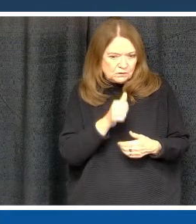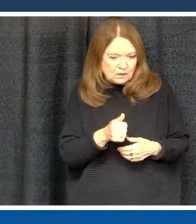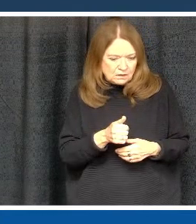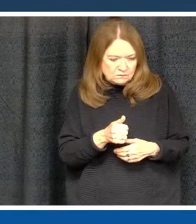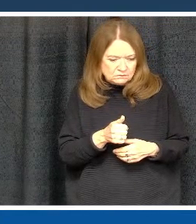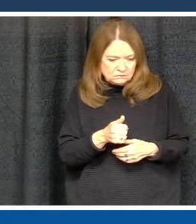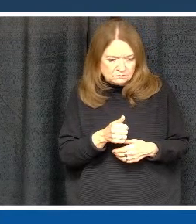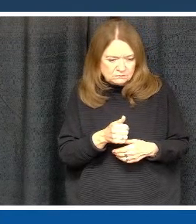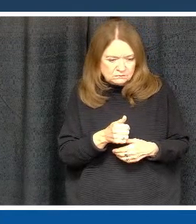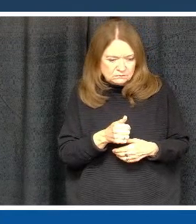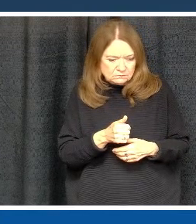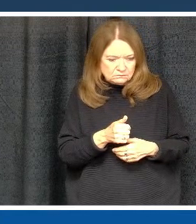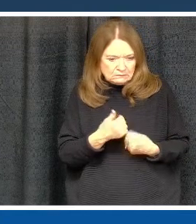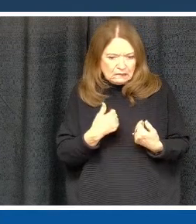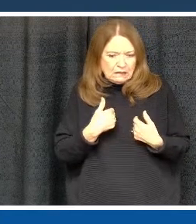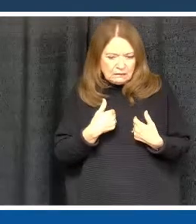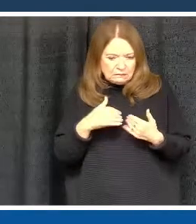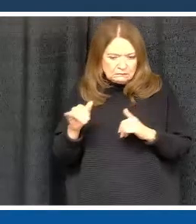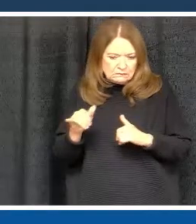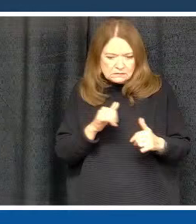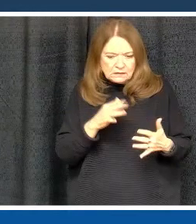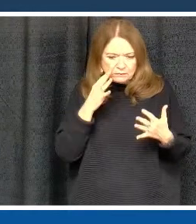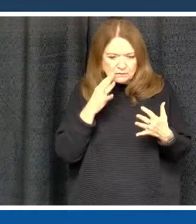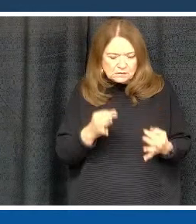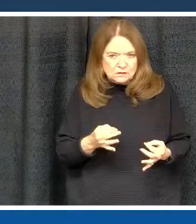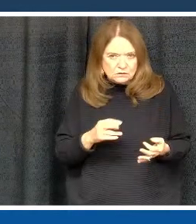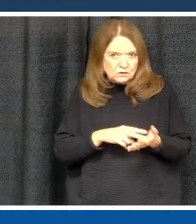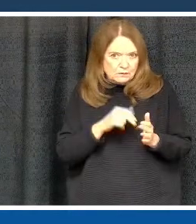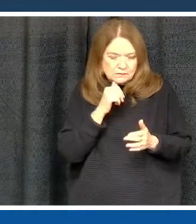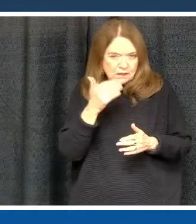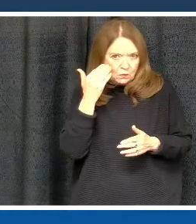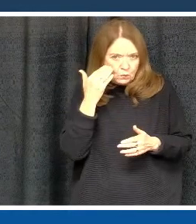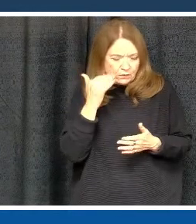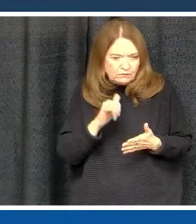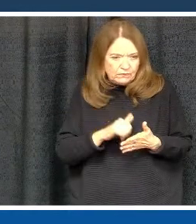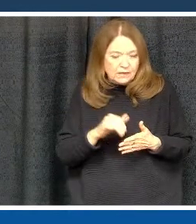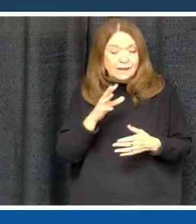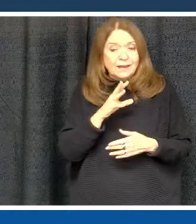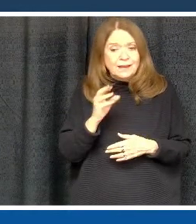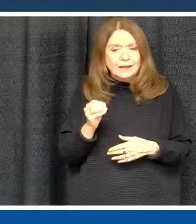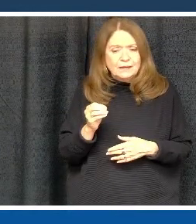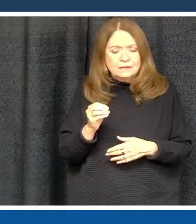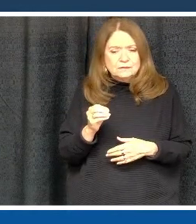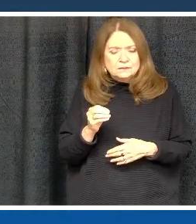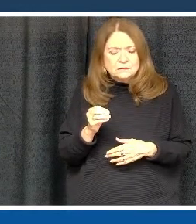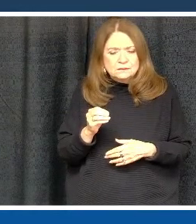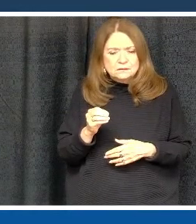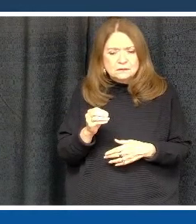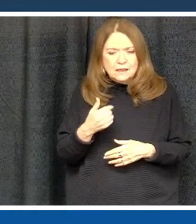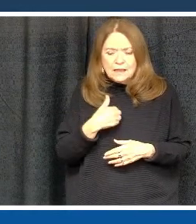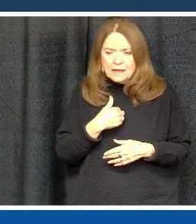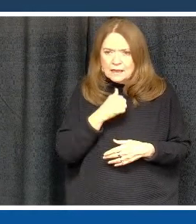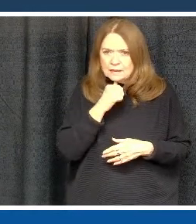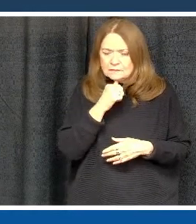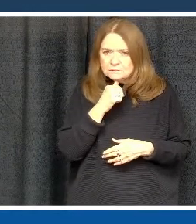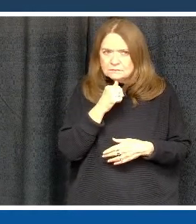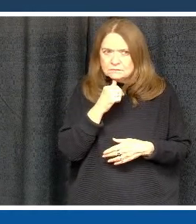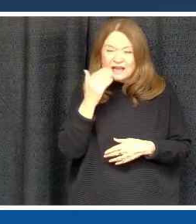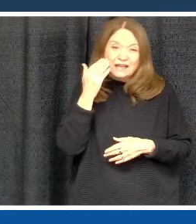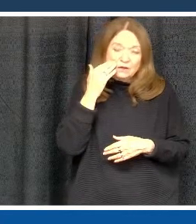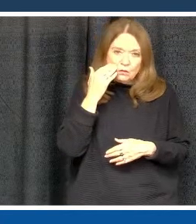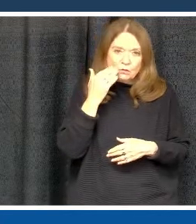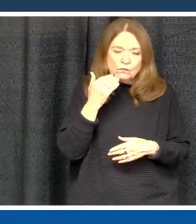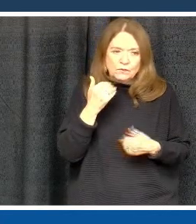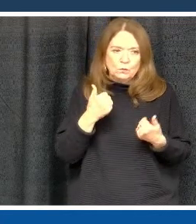had the same decision. I mean, I was not aware of that. And I did not get, I know that we had